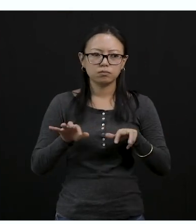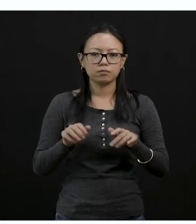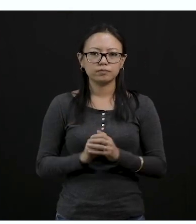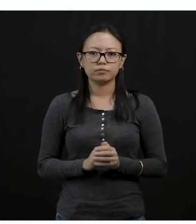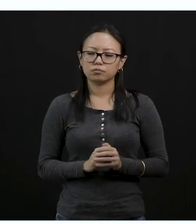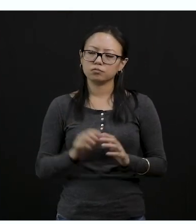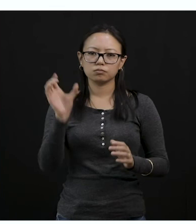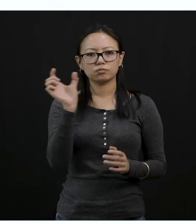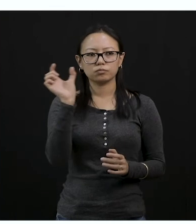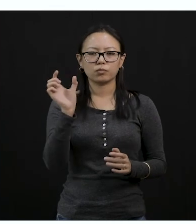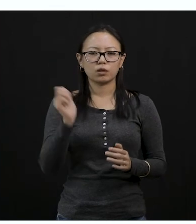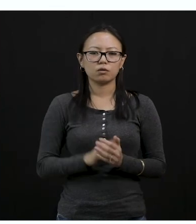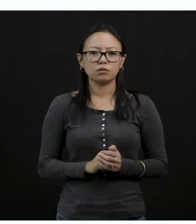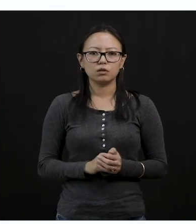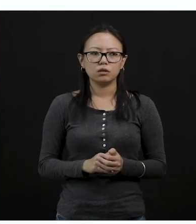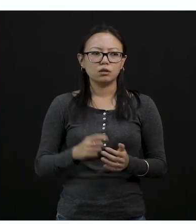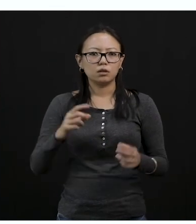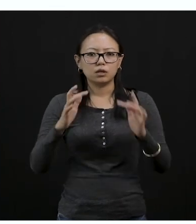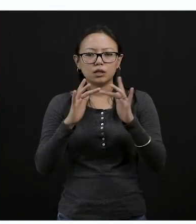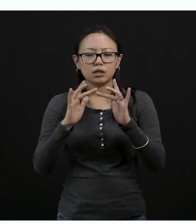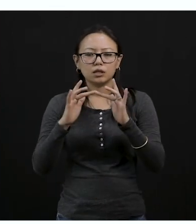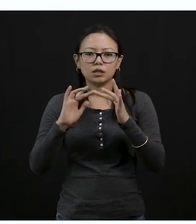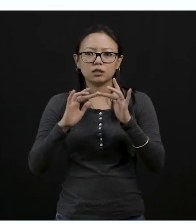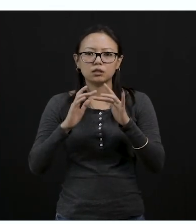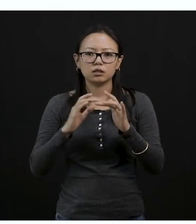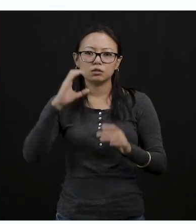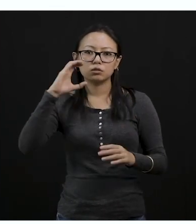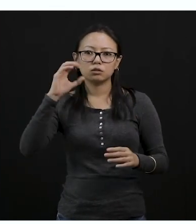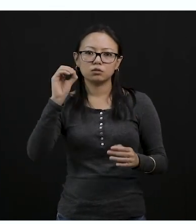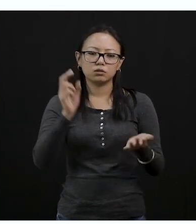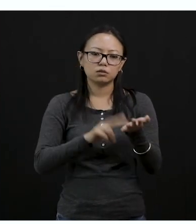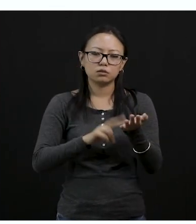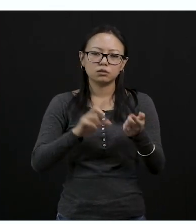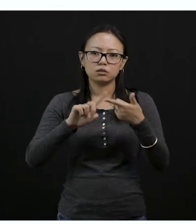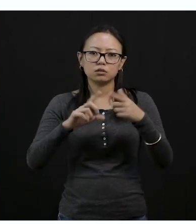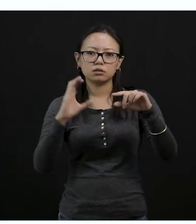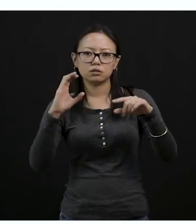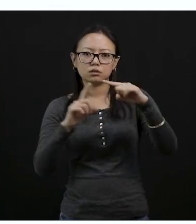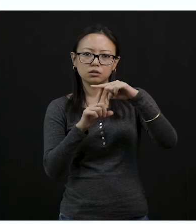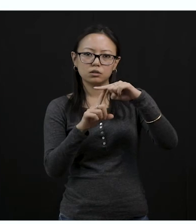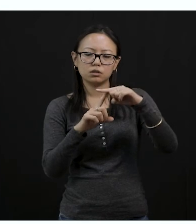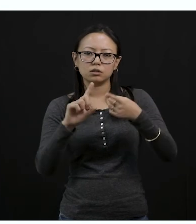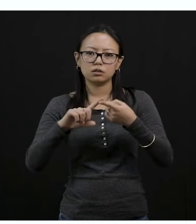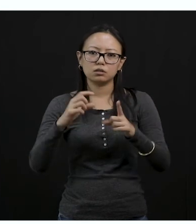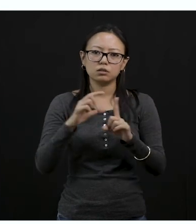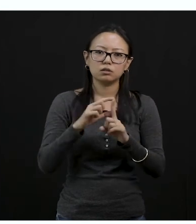are connected to satellites, okay? Satellites gives internet. Now these internets